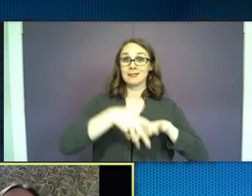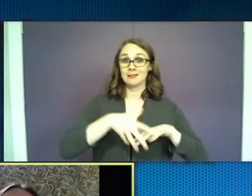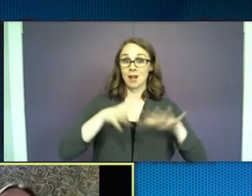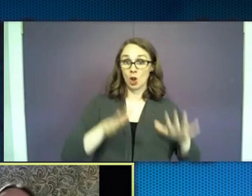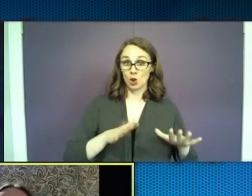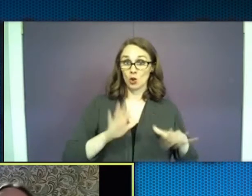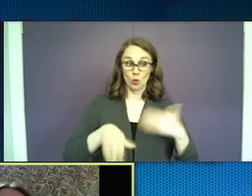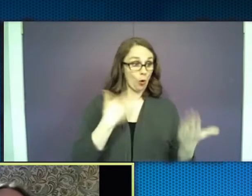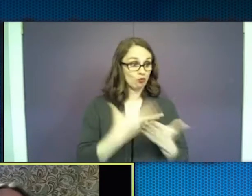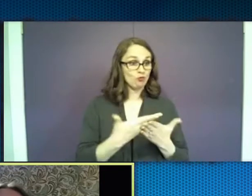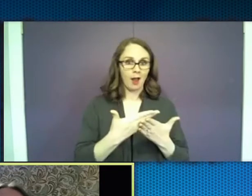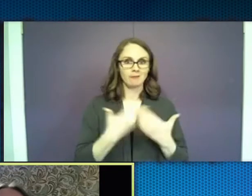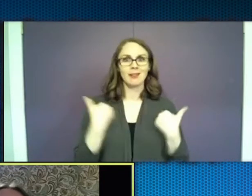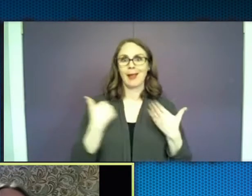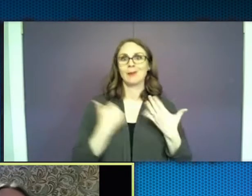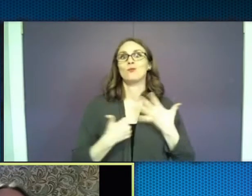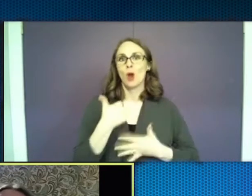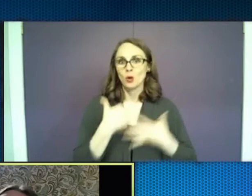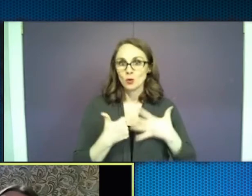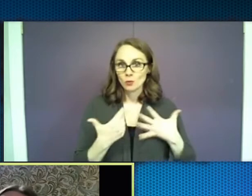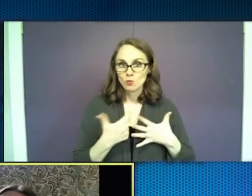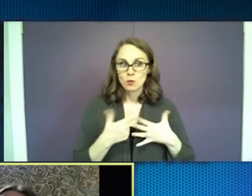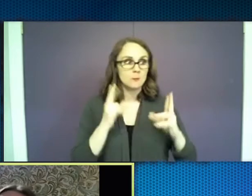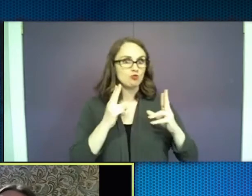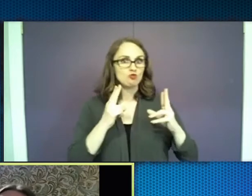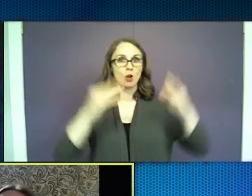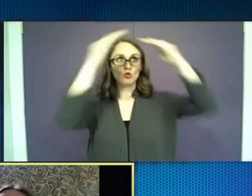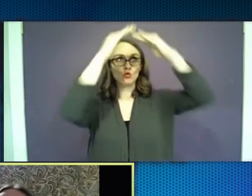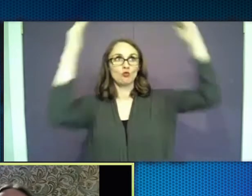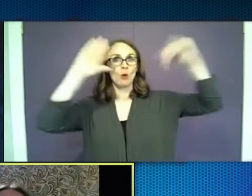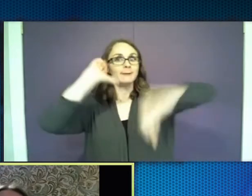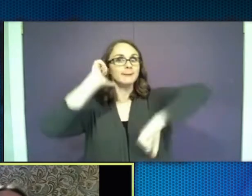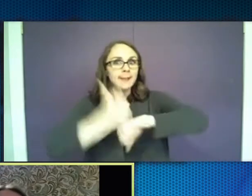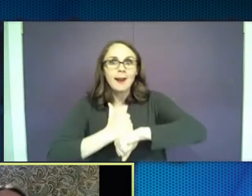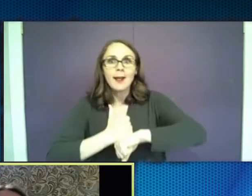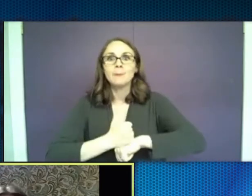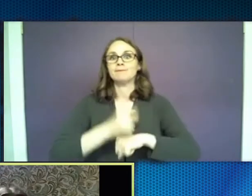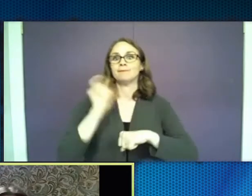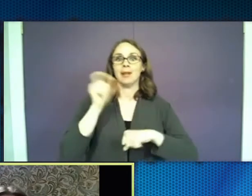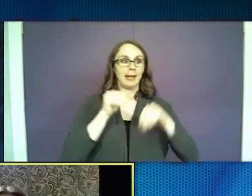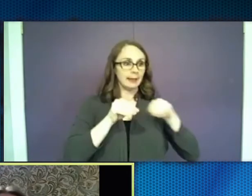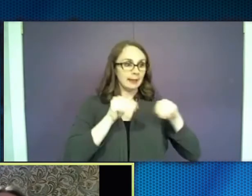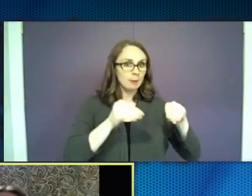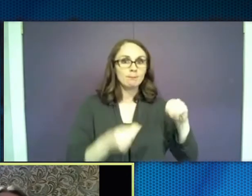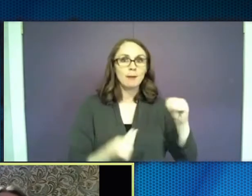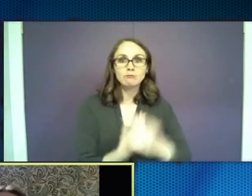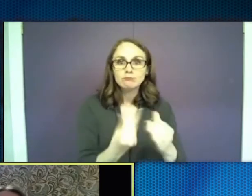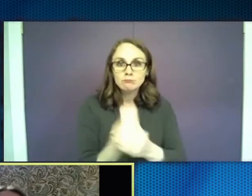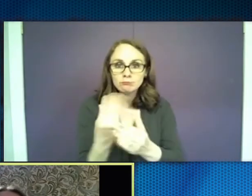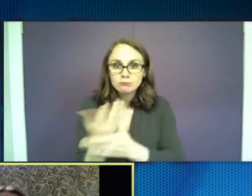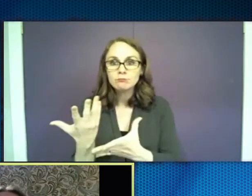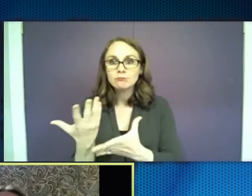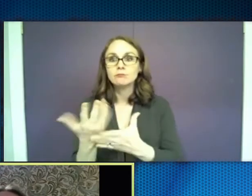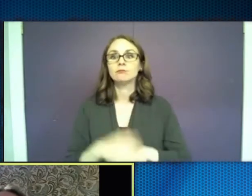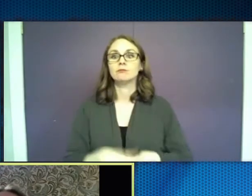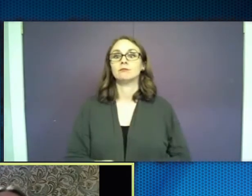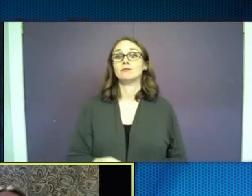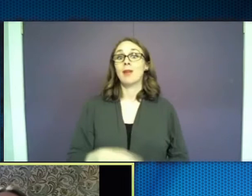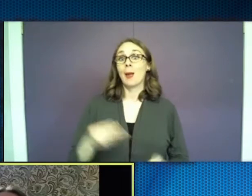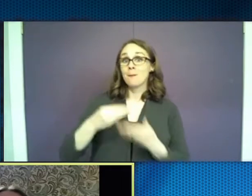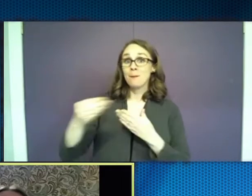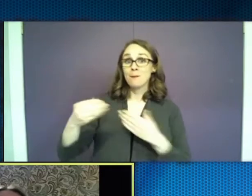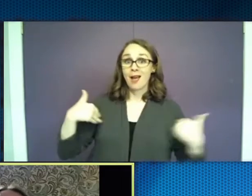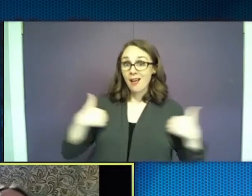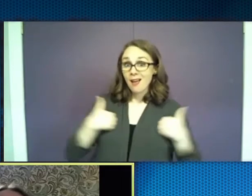new place, they had priorities. There was a rush to get a roof over their head. Sure. They needed to plant crops, buy livestock,